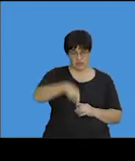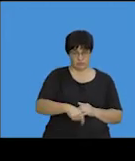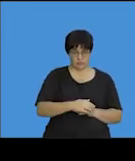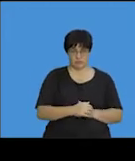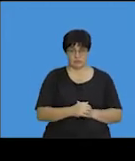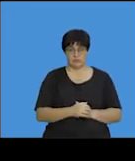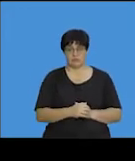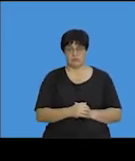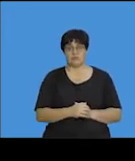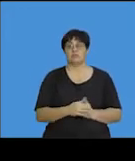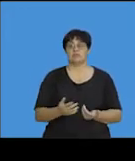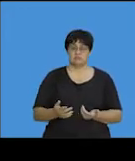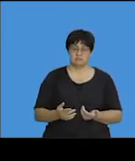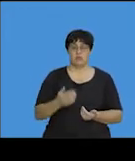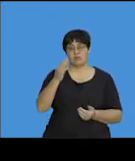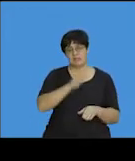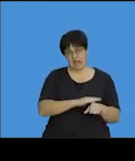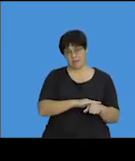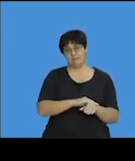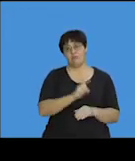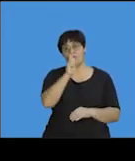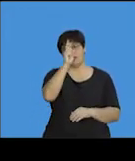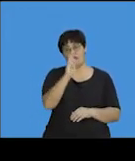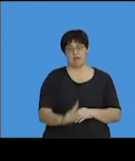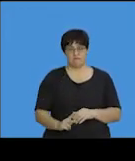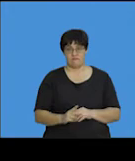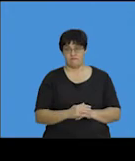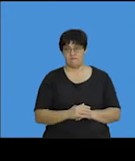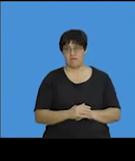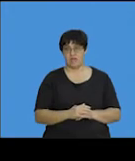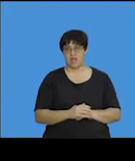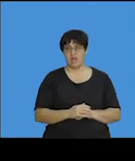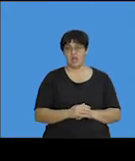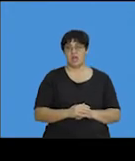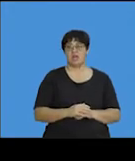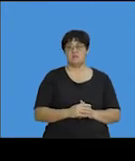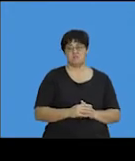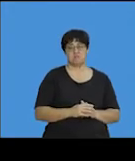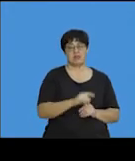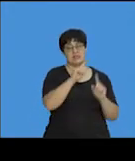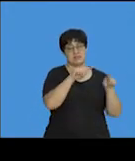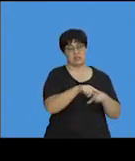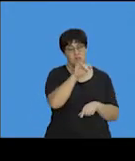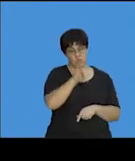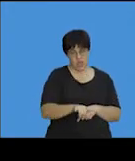know time, it's 1.5. And I know delta y, which is 30.